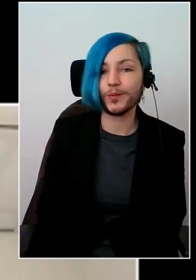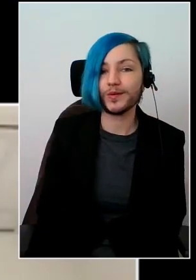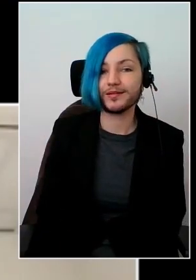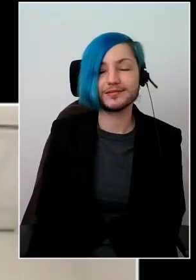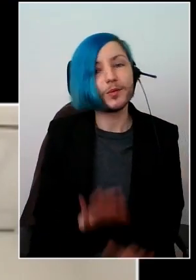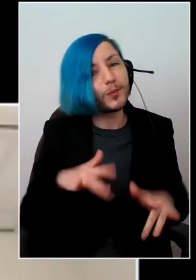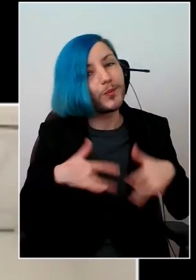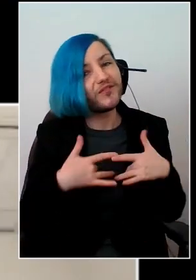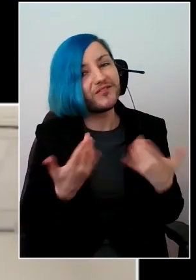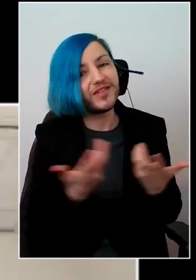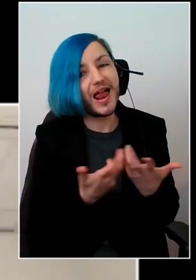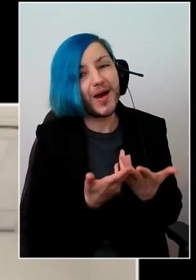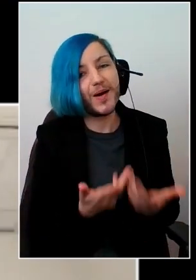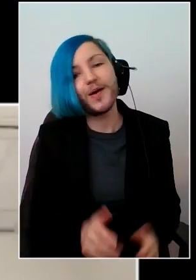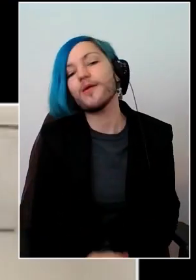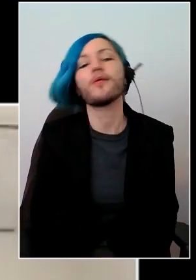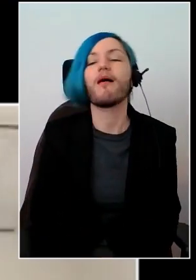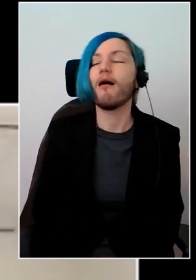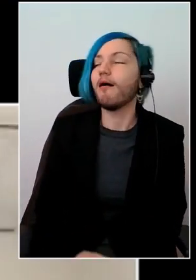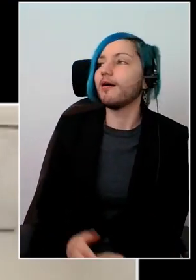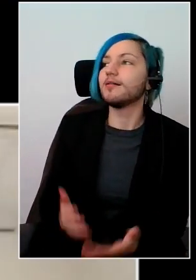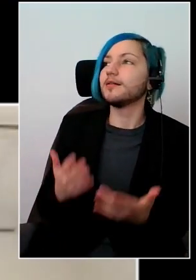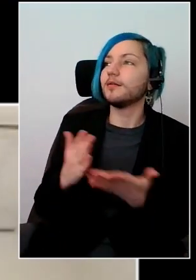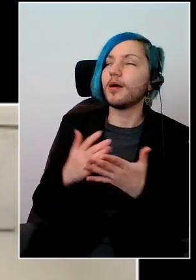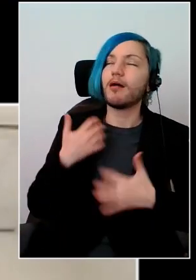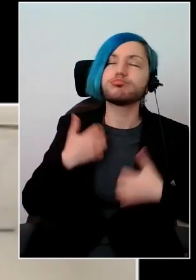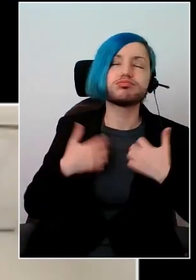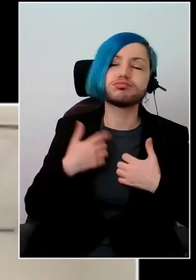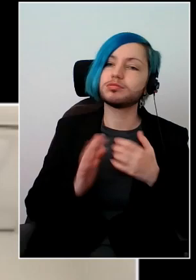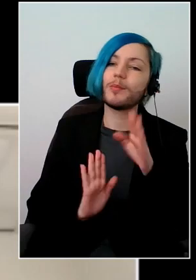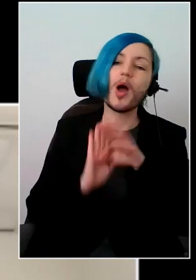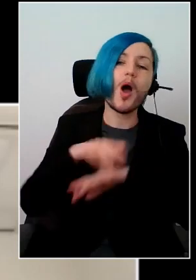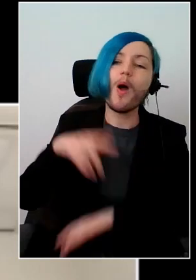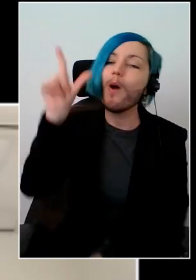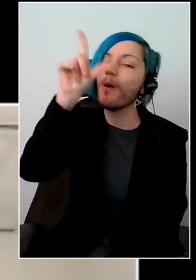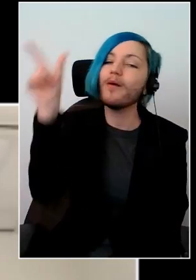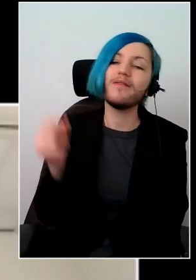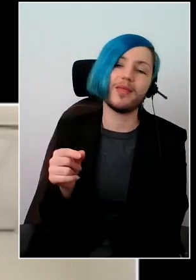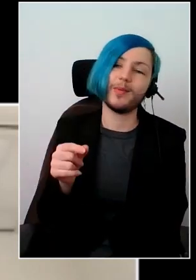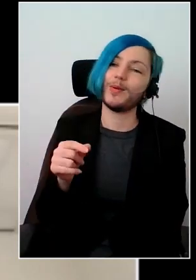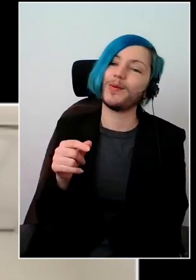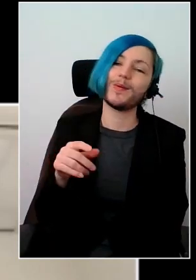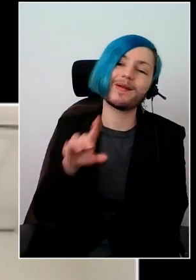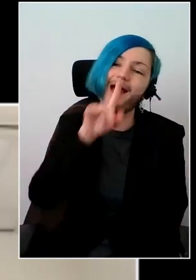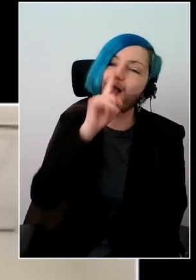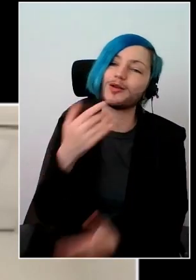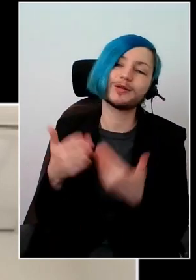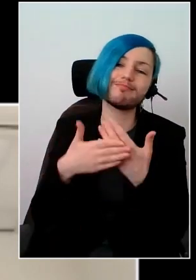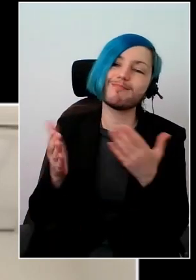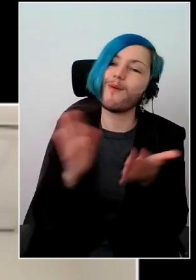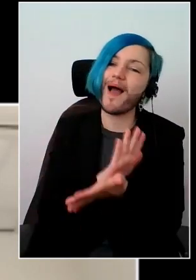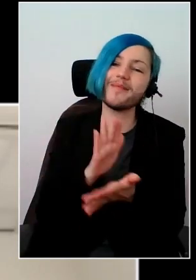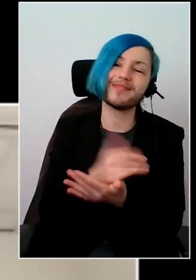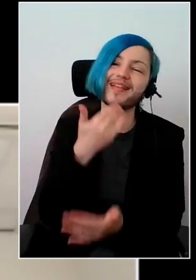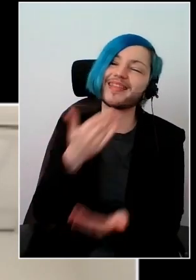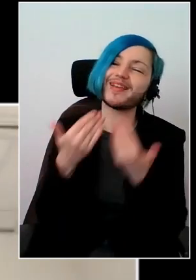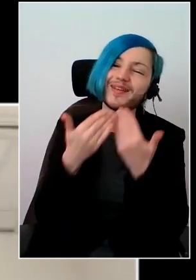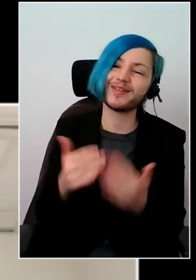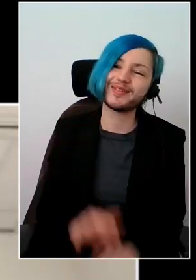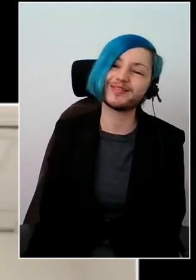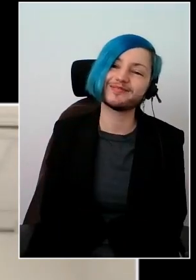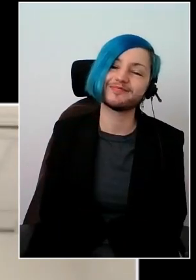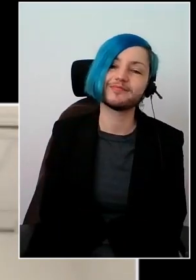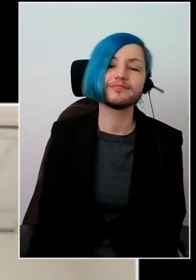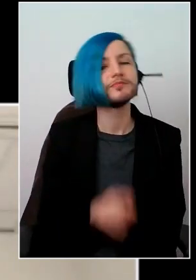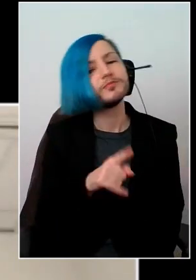feeling? I'm over the moon. Honestly, I couldn't be more happy. Thank you. Well done. So what have you enjoyed